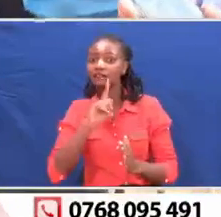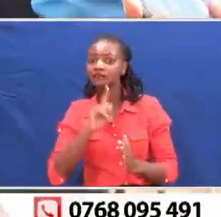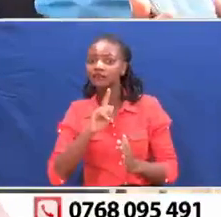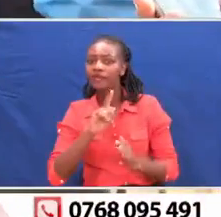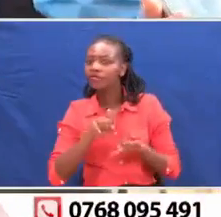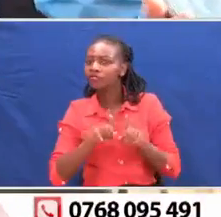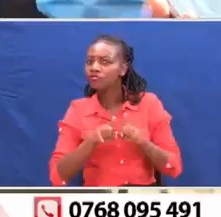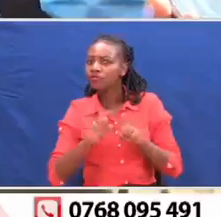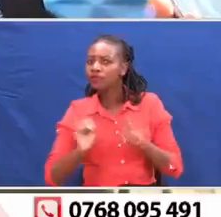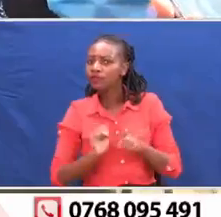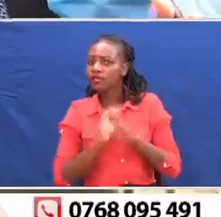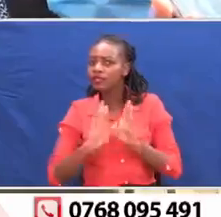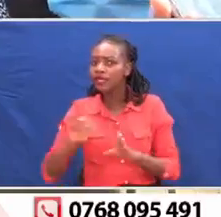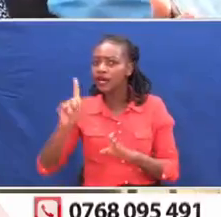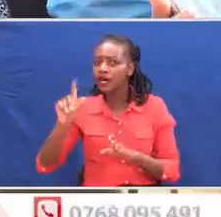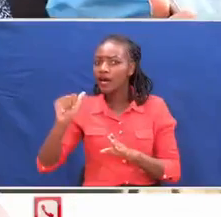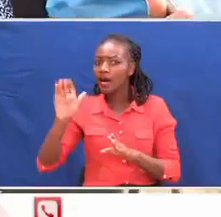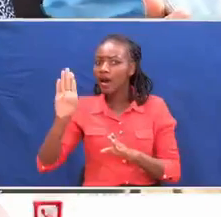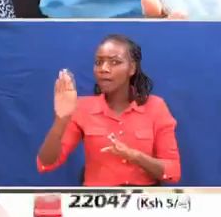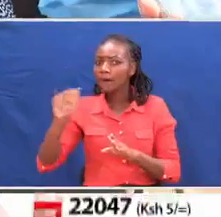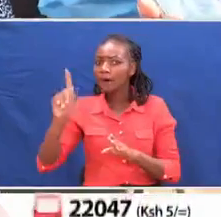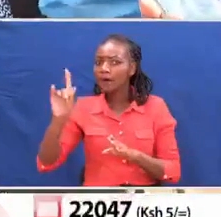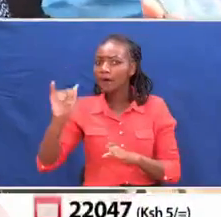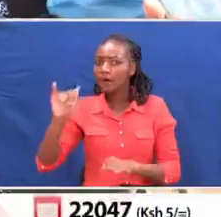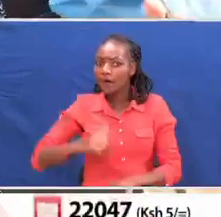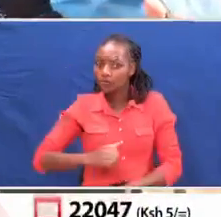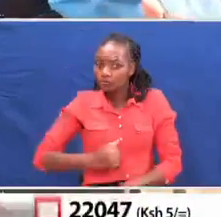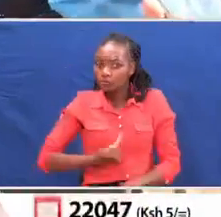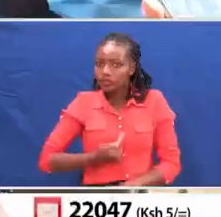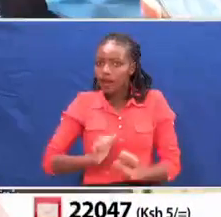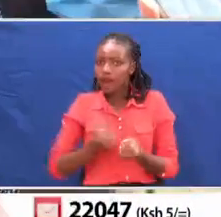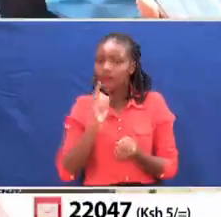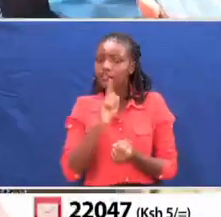Senator Kabaka had to undergo an operation